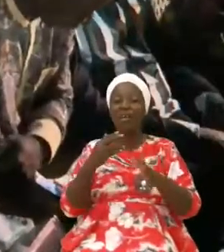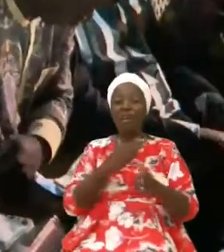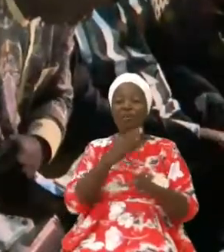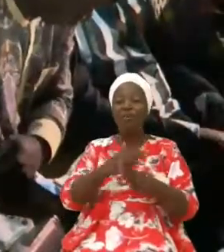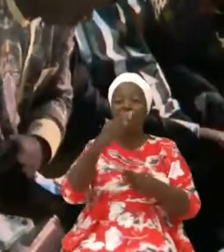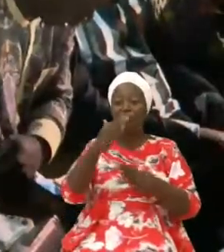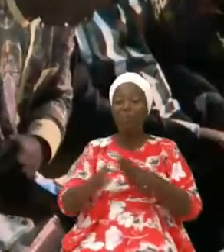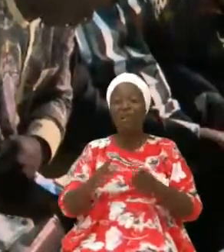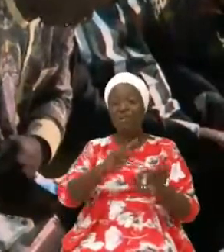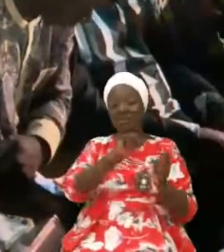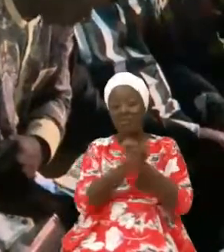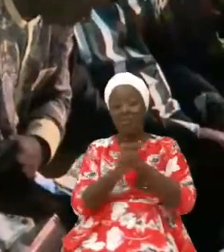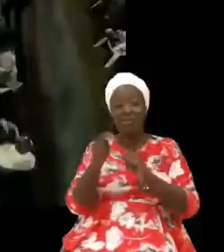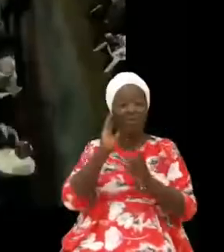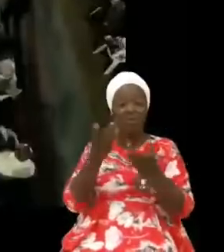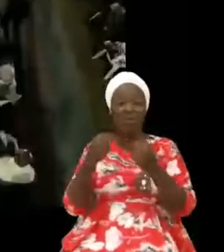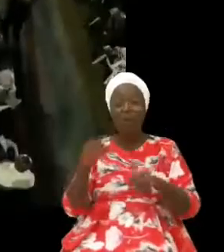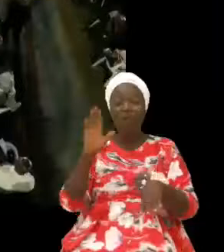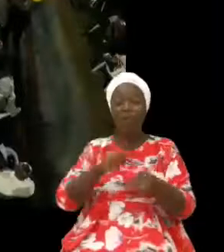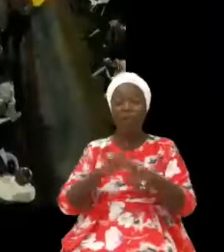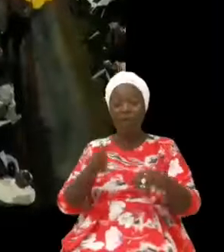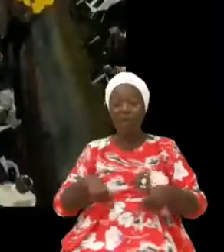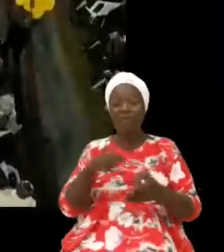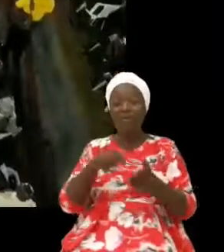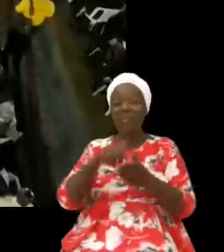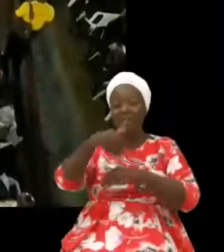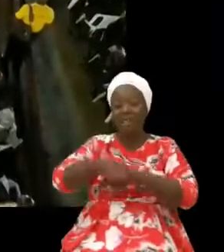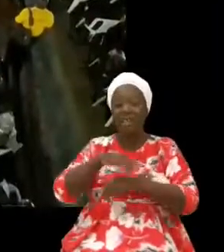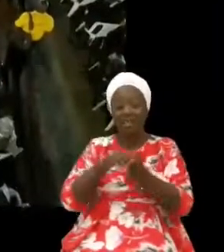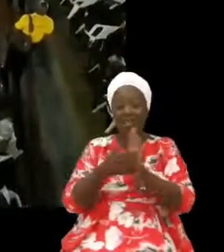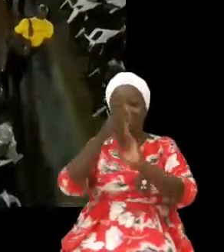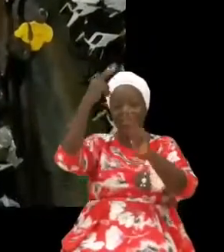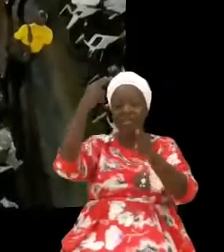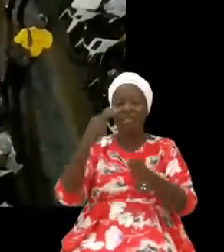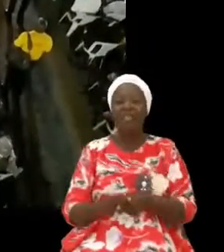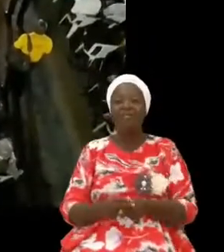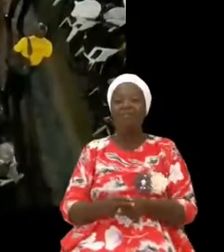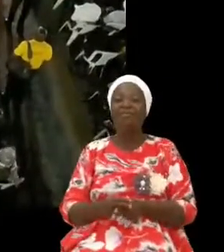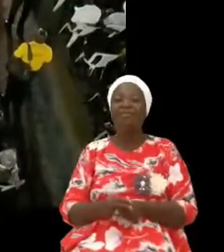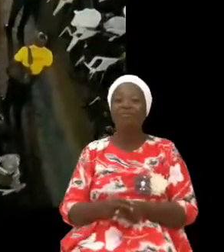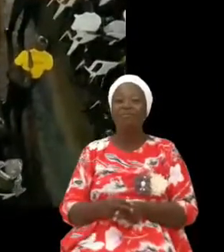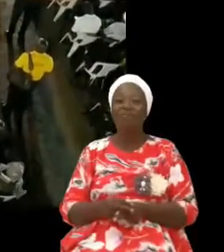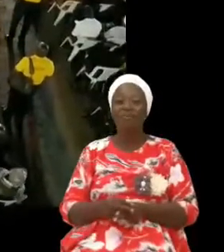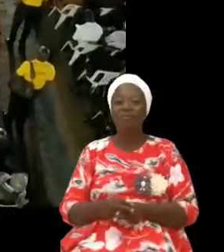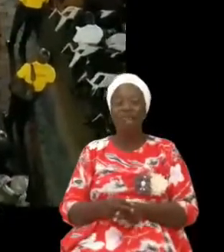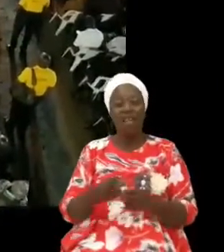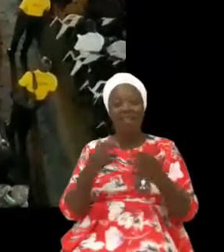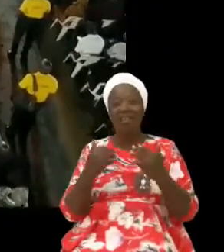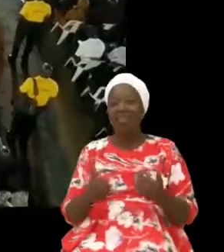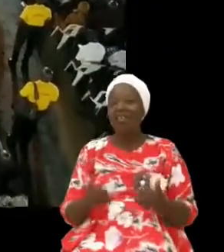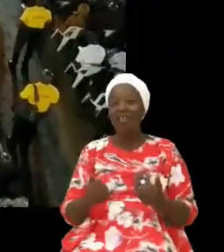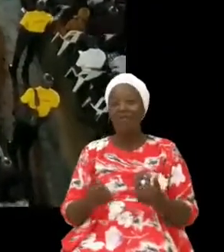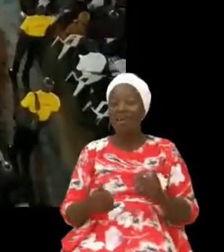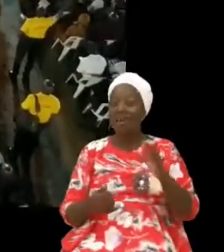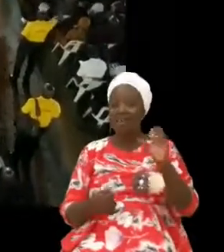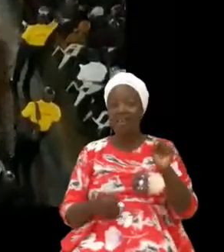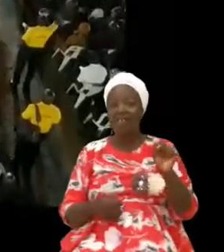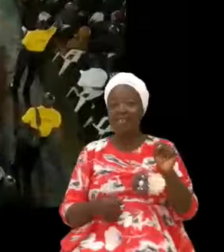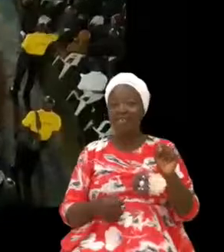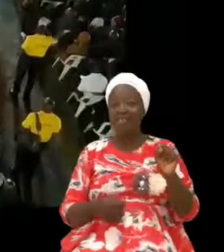come. A total transformation will come in your life in Jesus'